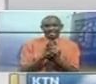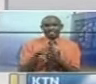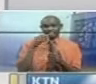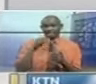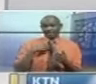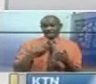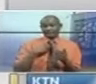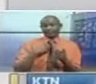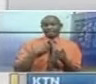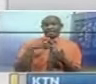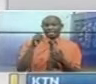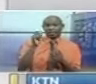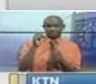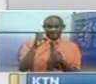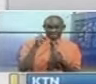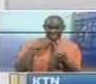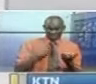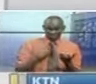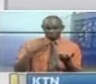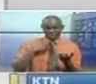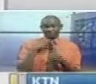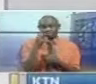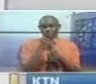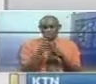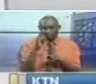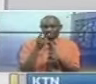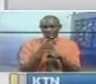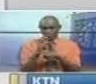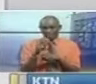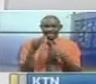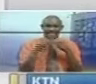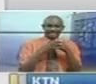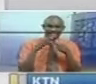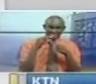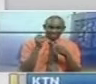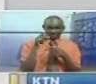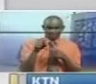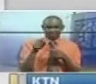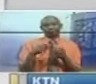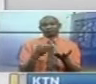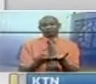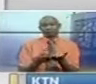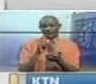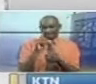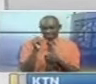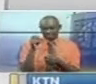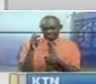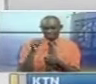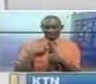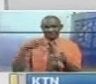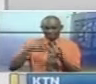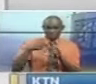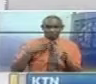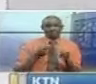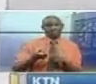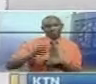of kerosene, which will see its price soar by 2 shillings to 85 and 7 cents per litre. Petrol prices will also